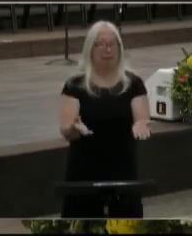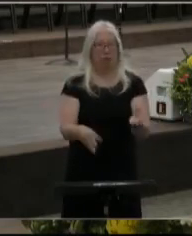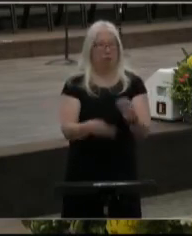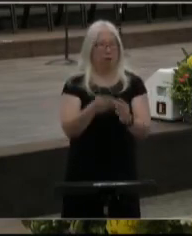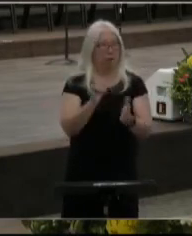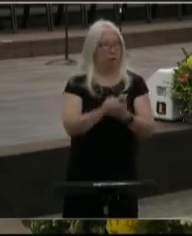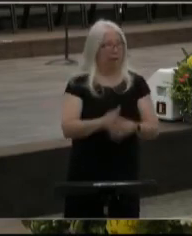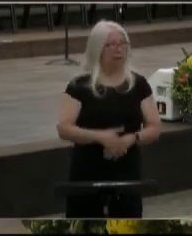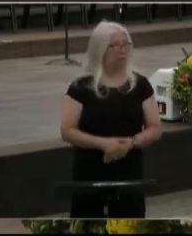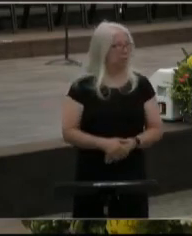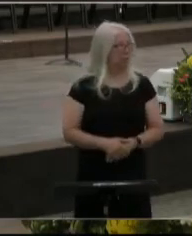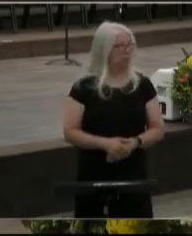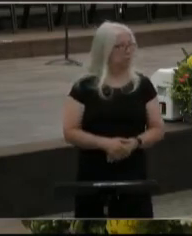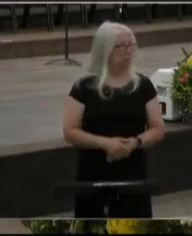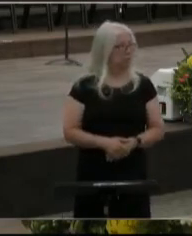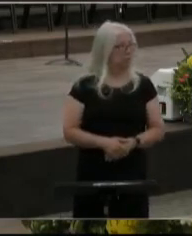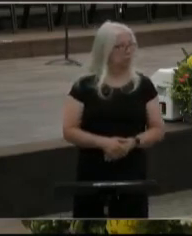on that.